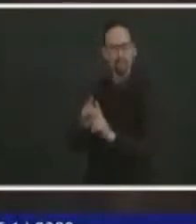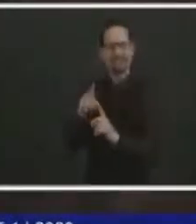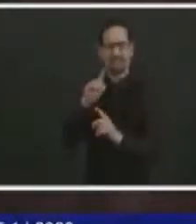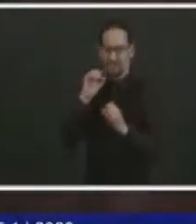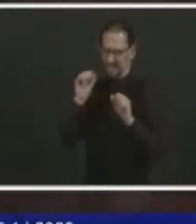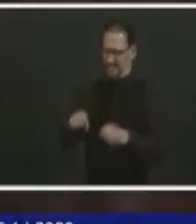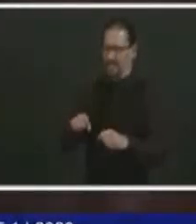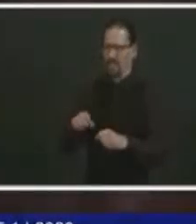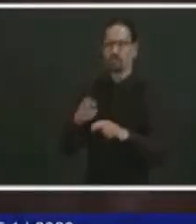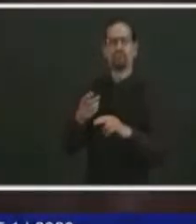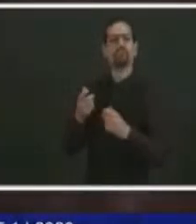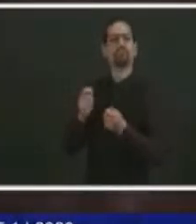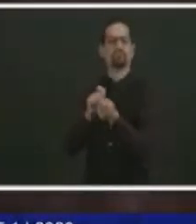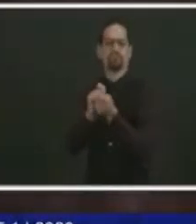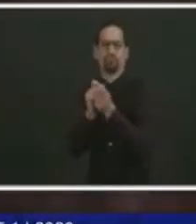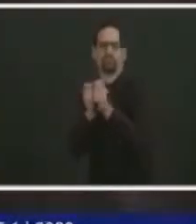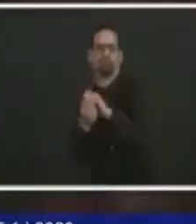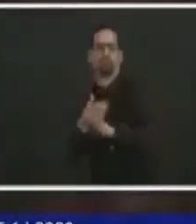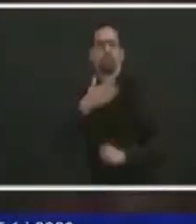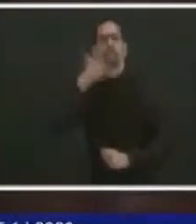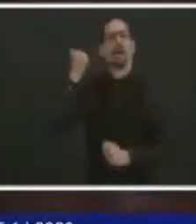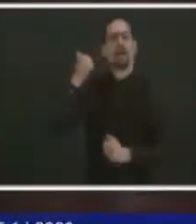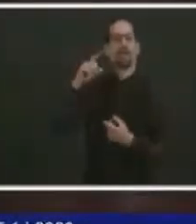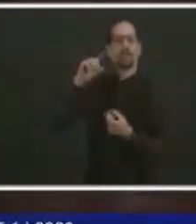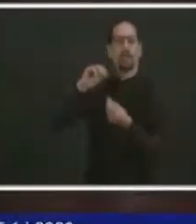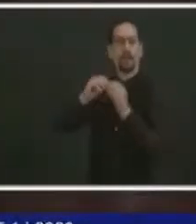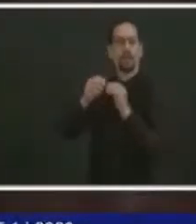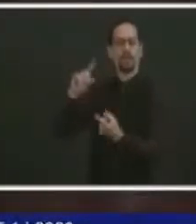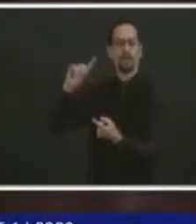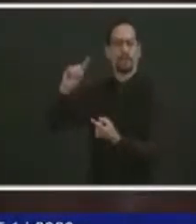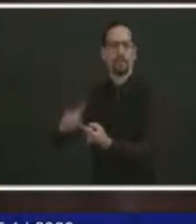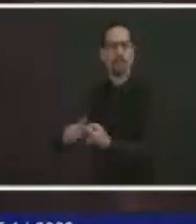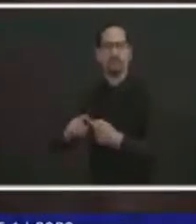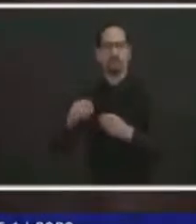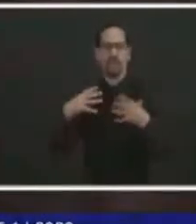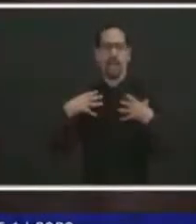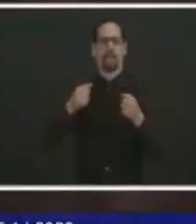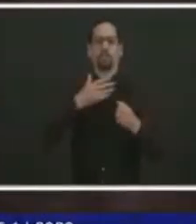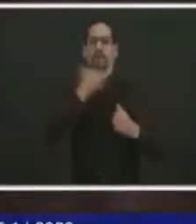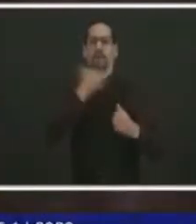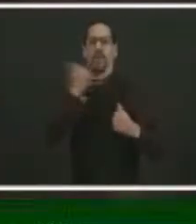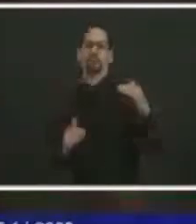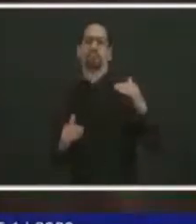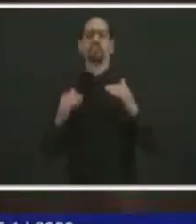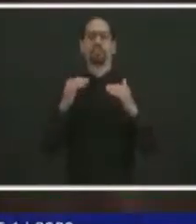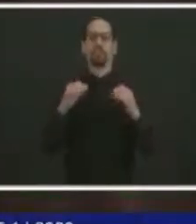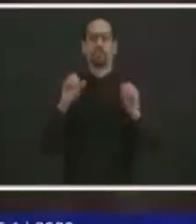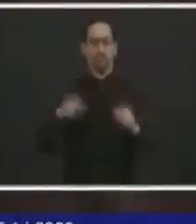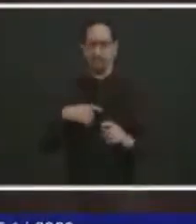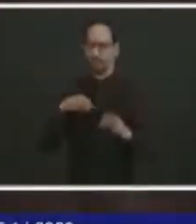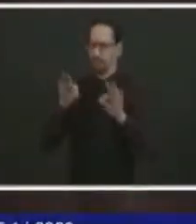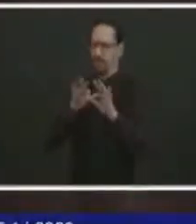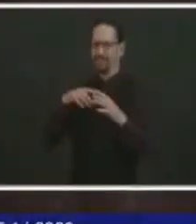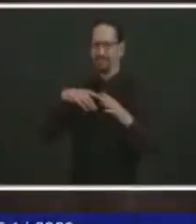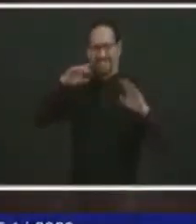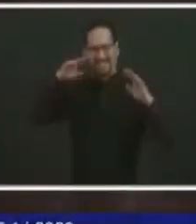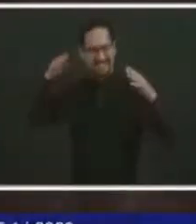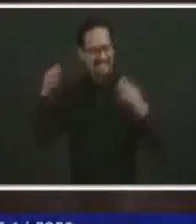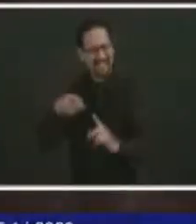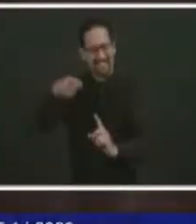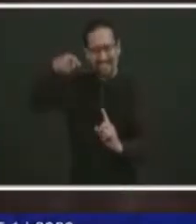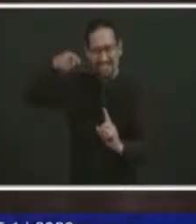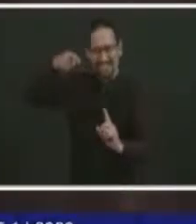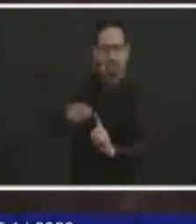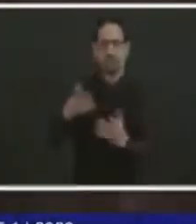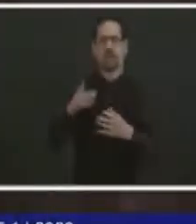want to, as the governor shared, we also have our eyes laser focused on those communities